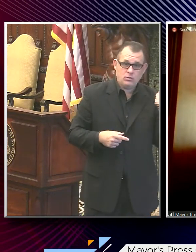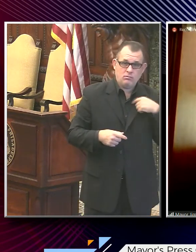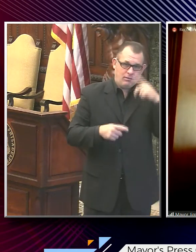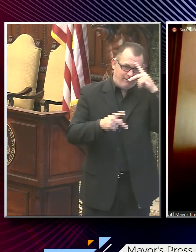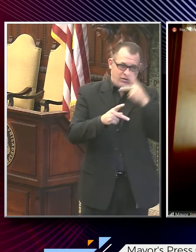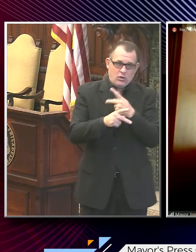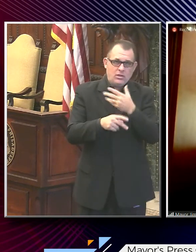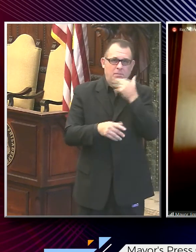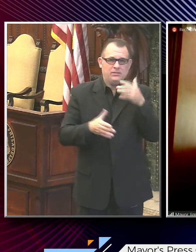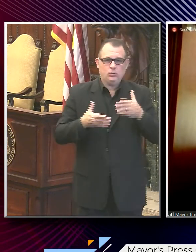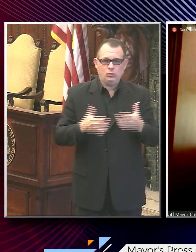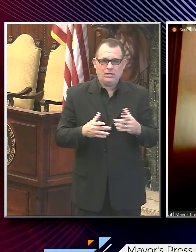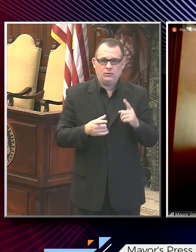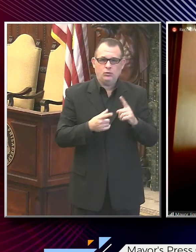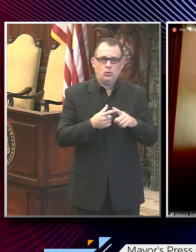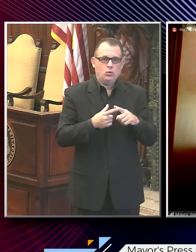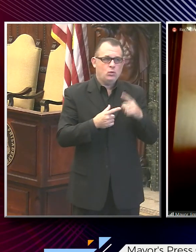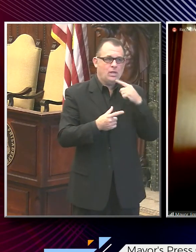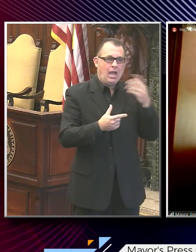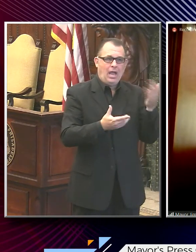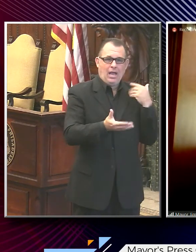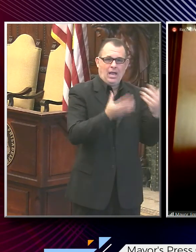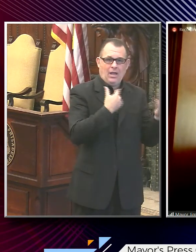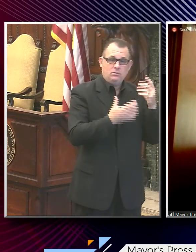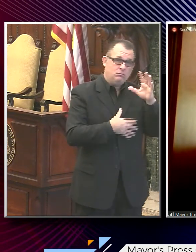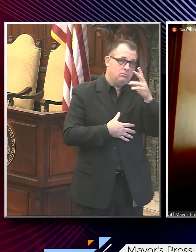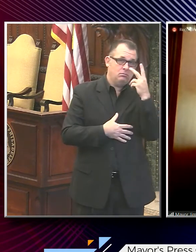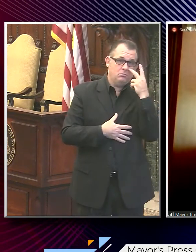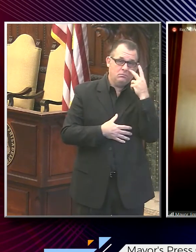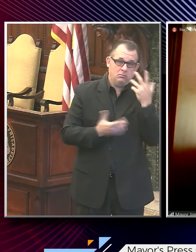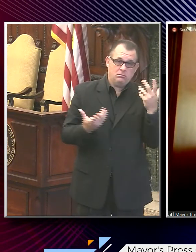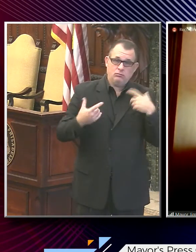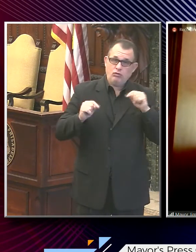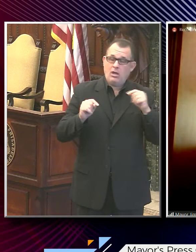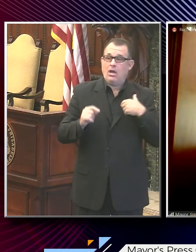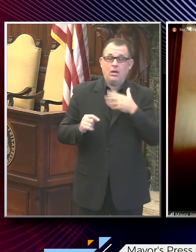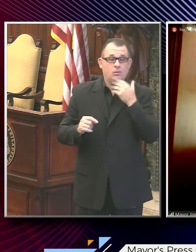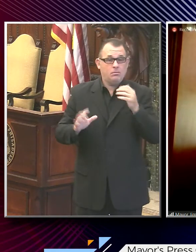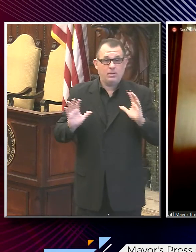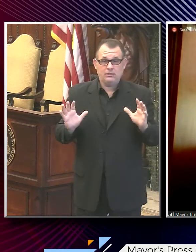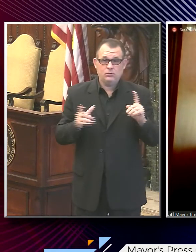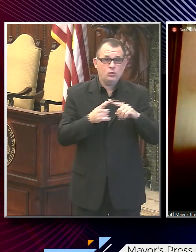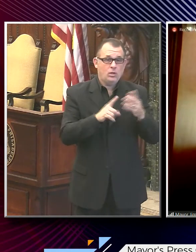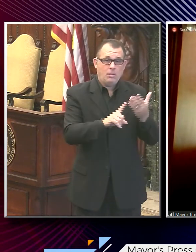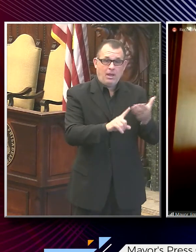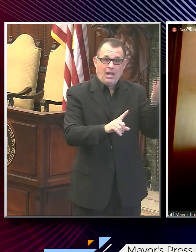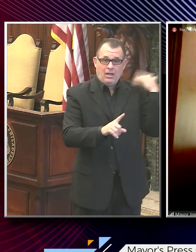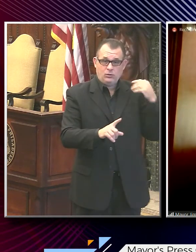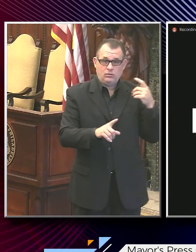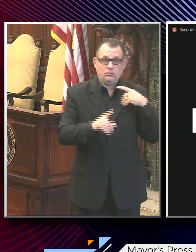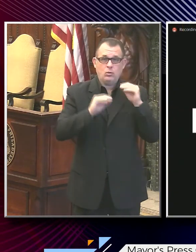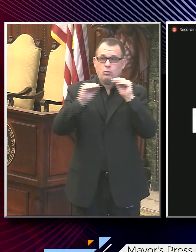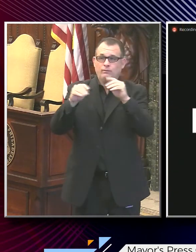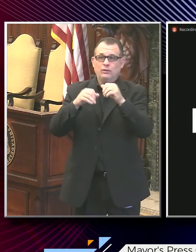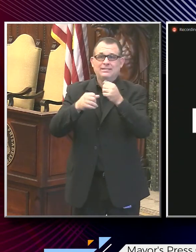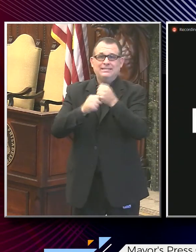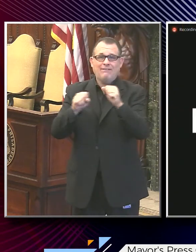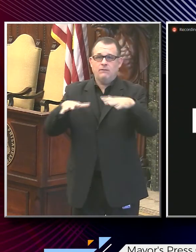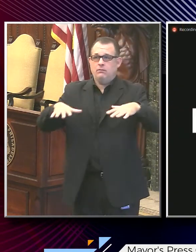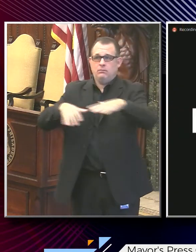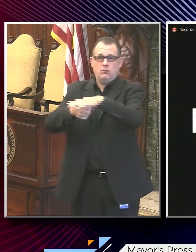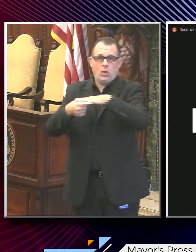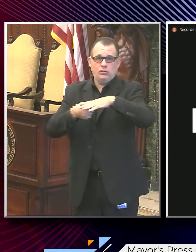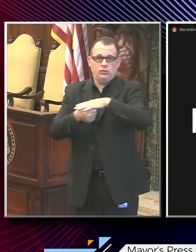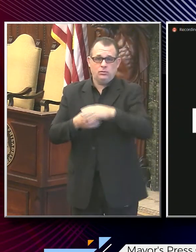meantime, continue to try to get people out of the encampment and into safe shelter. And then just to be sure,